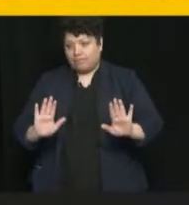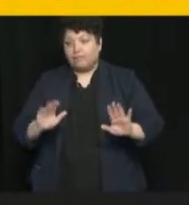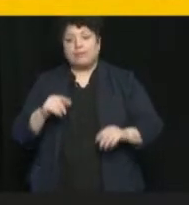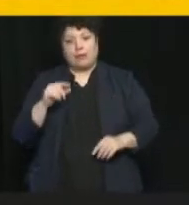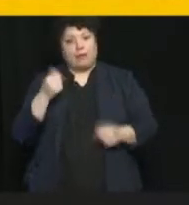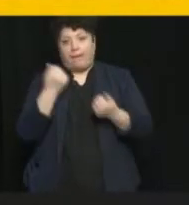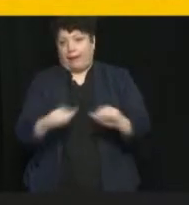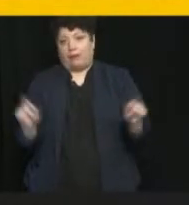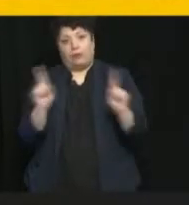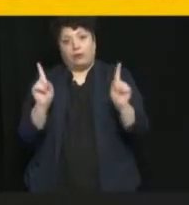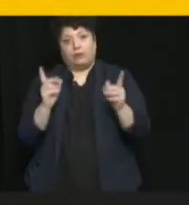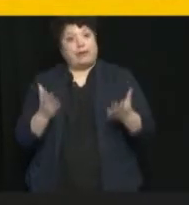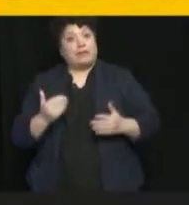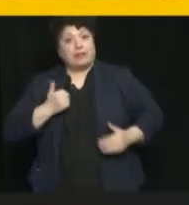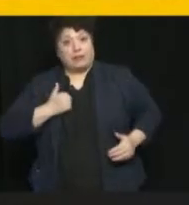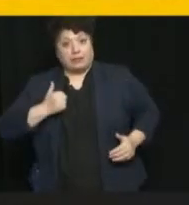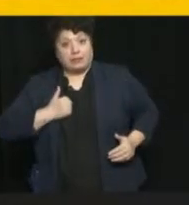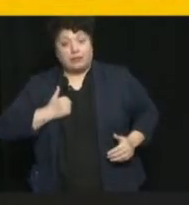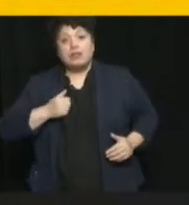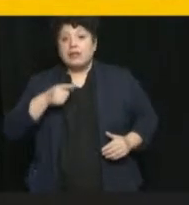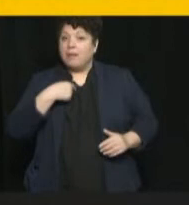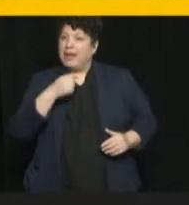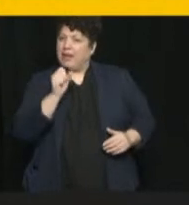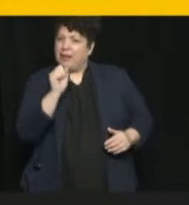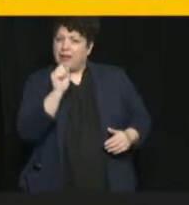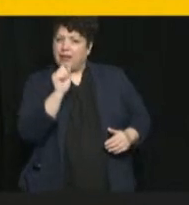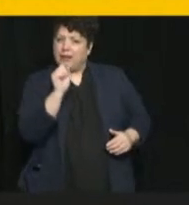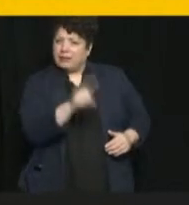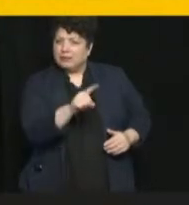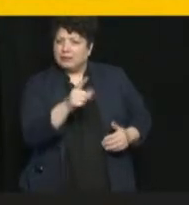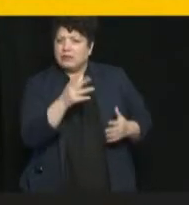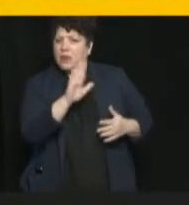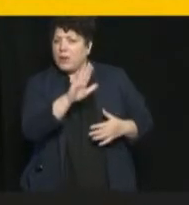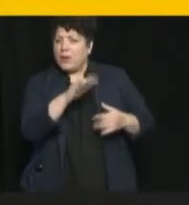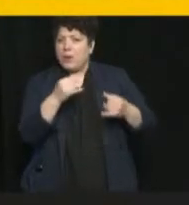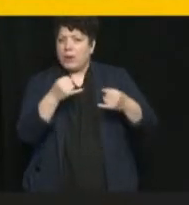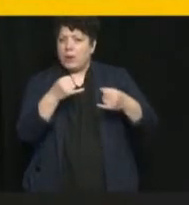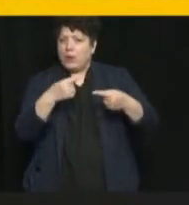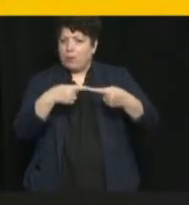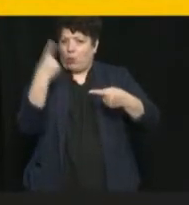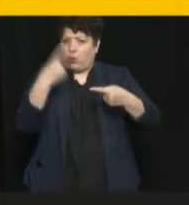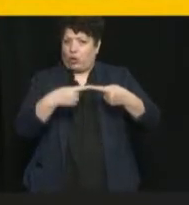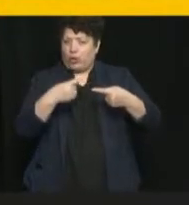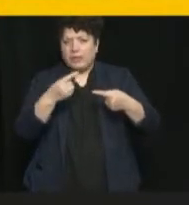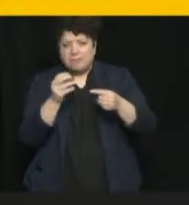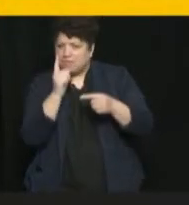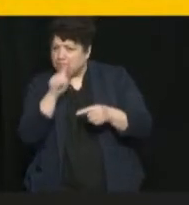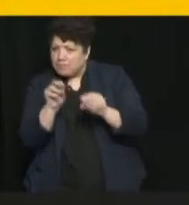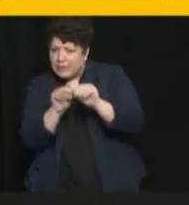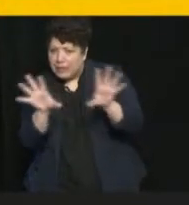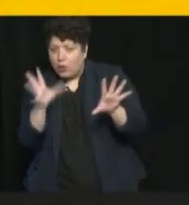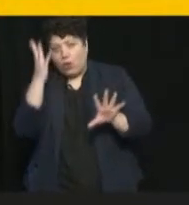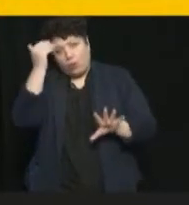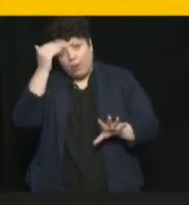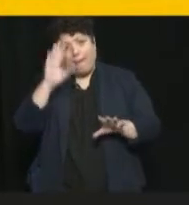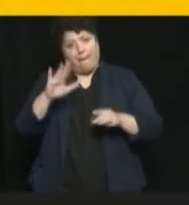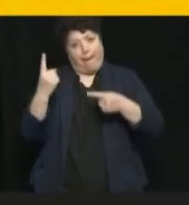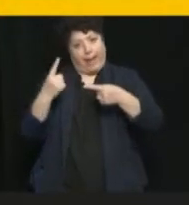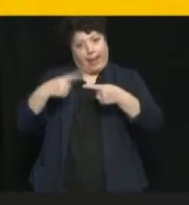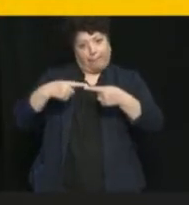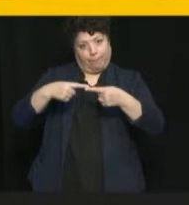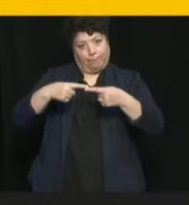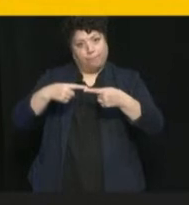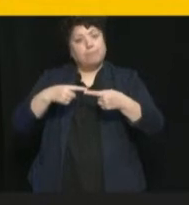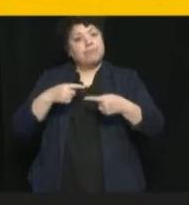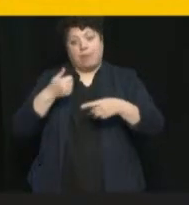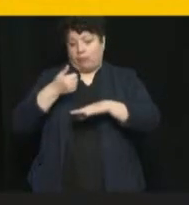I could just ask a quick follow-up on the border for a bit more clarity. Why is the land border so tightly restricted, but airspace, for